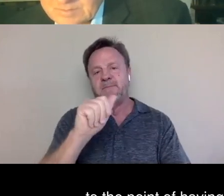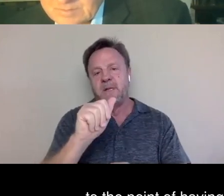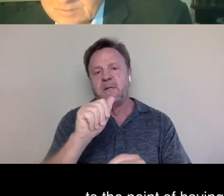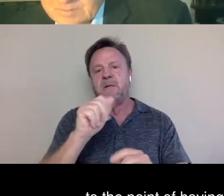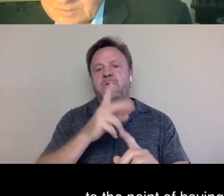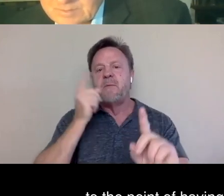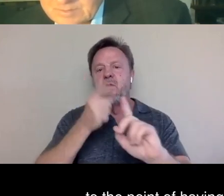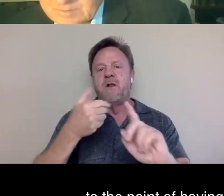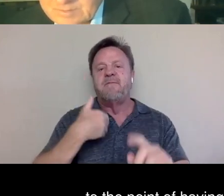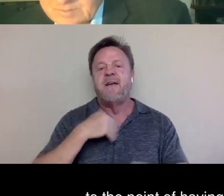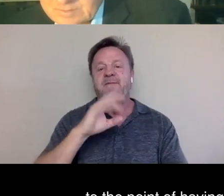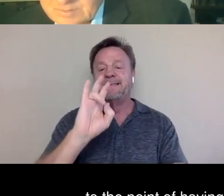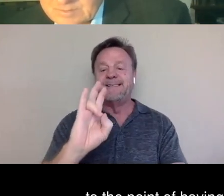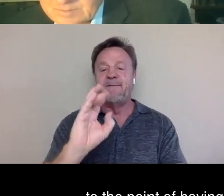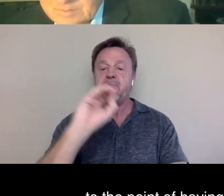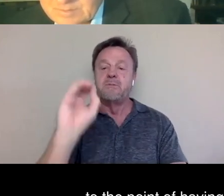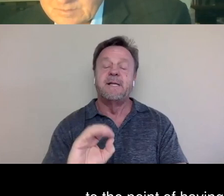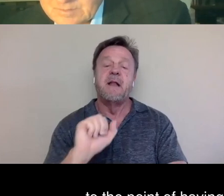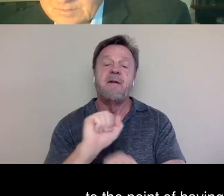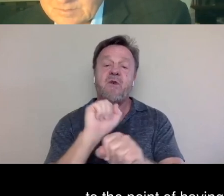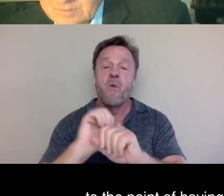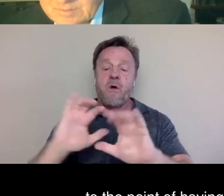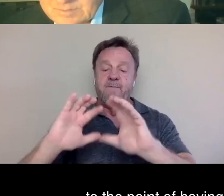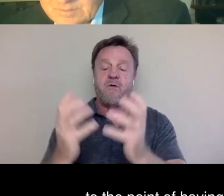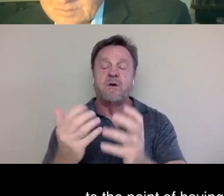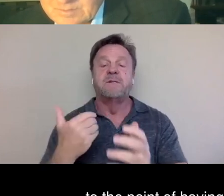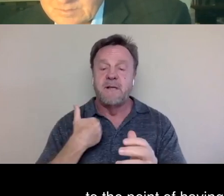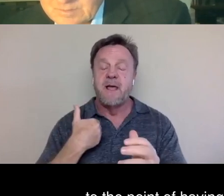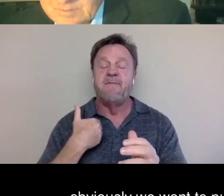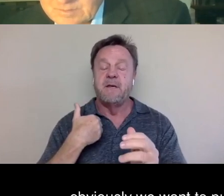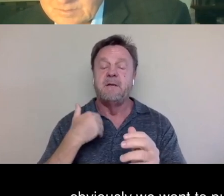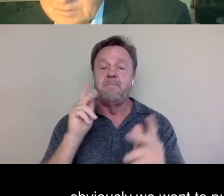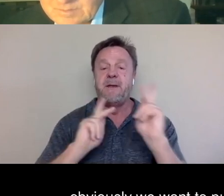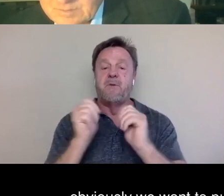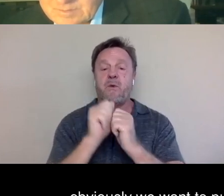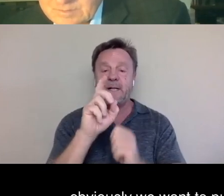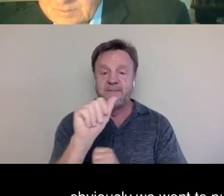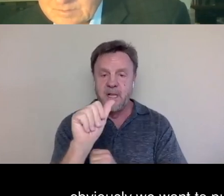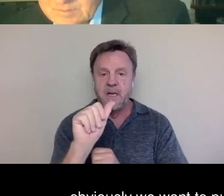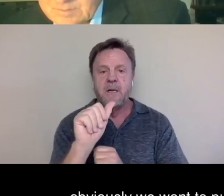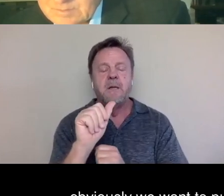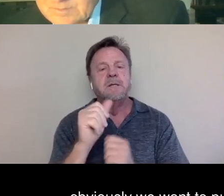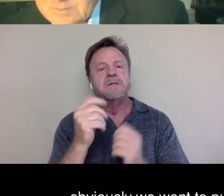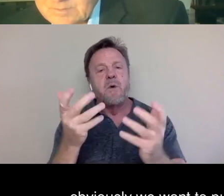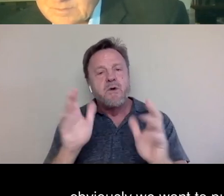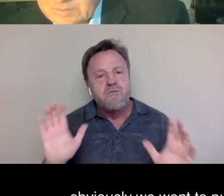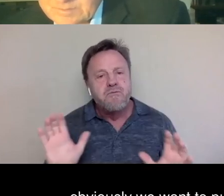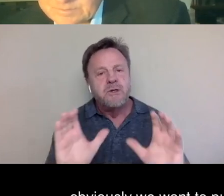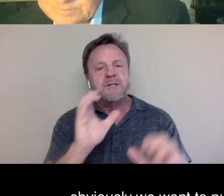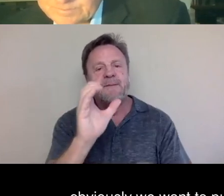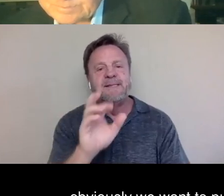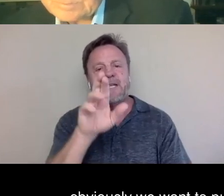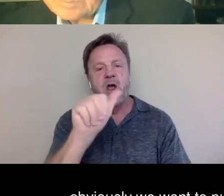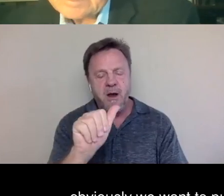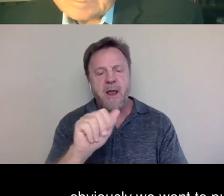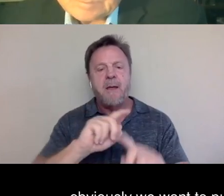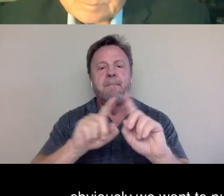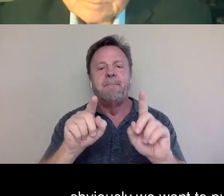having 7% of their workforce be people with disabilities. And so obviously we want to push on the CRA front, but these